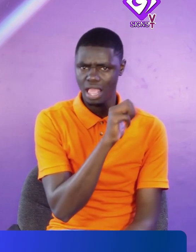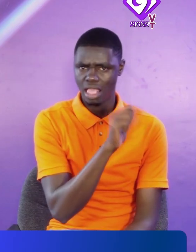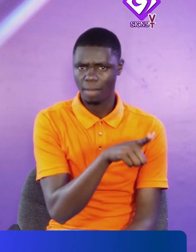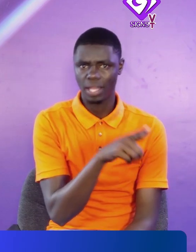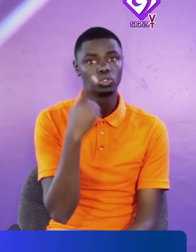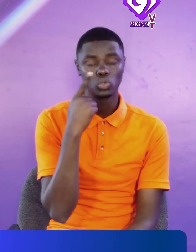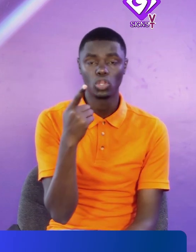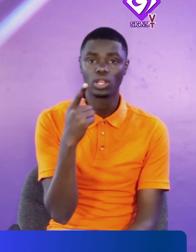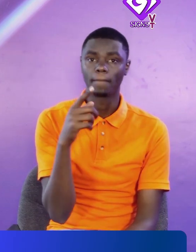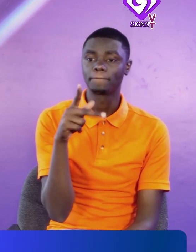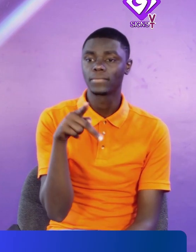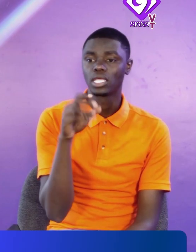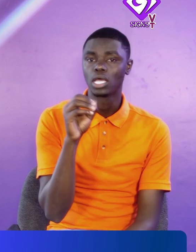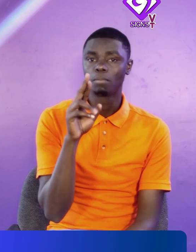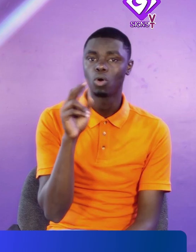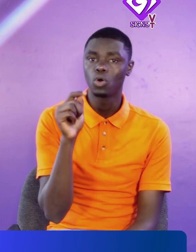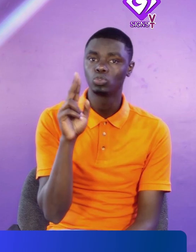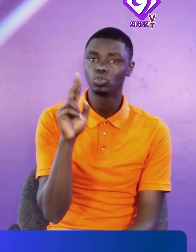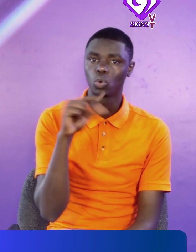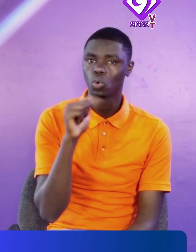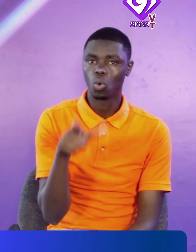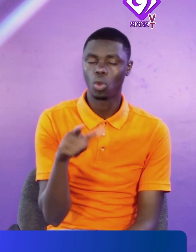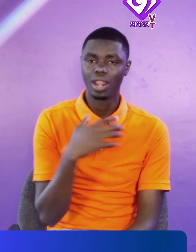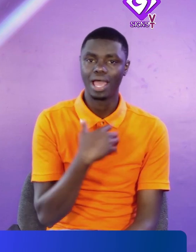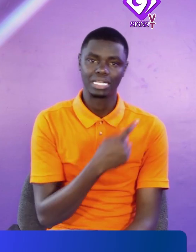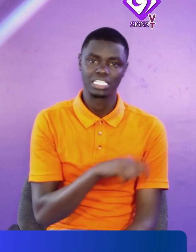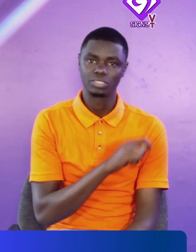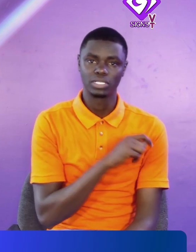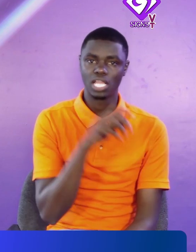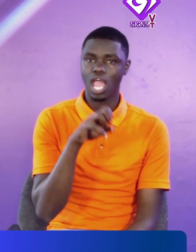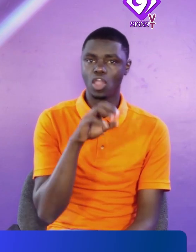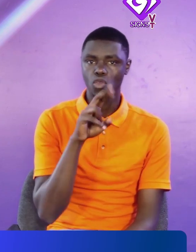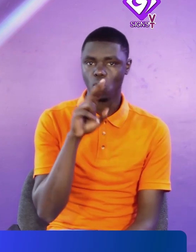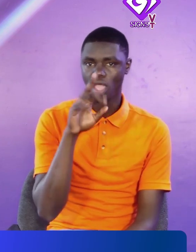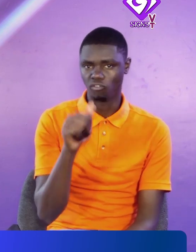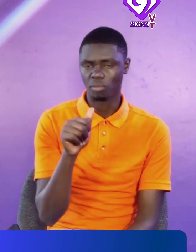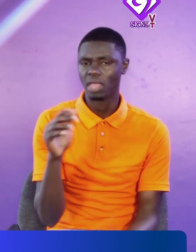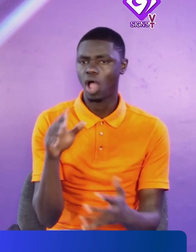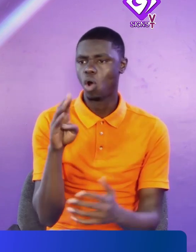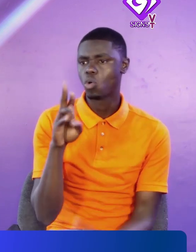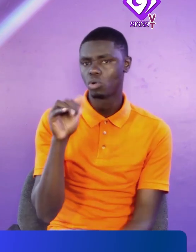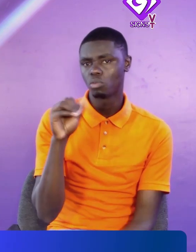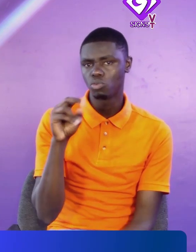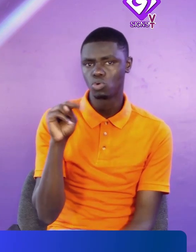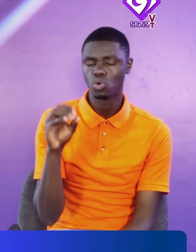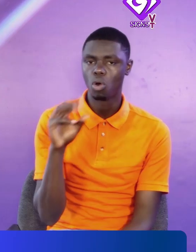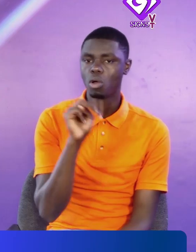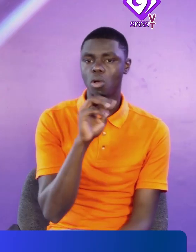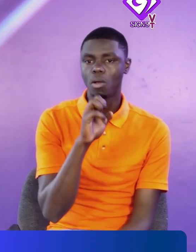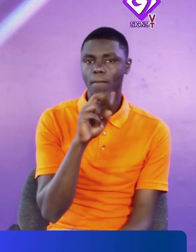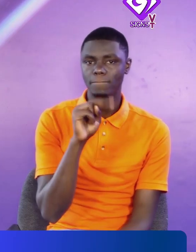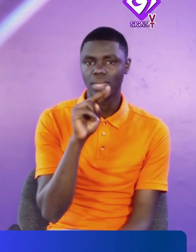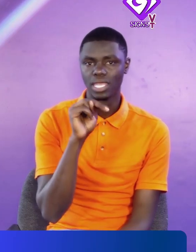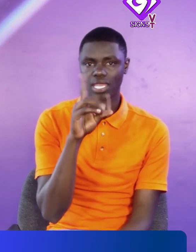versus Spain UEFA Nations League, venye Nuno Mendes alikuwa na tesa, yani alikuwa alidefend vizuri